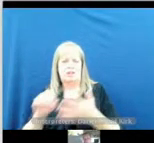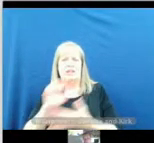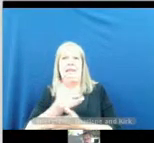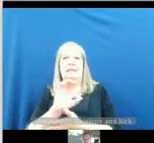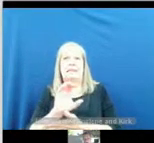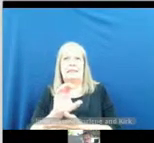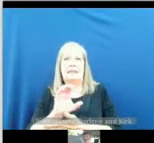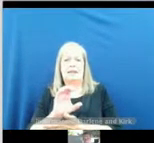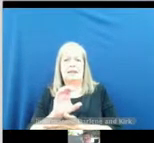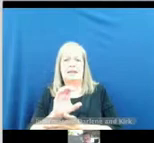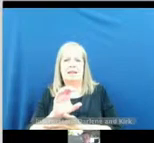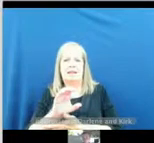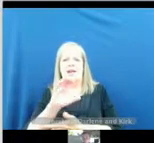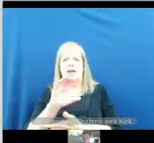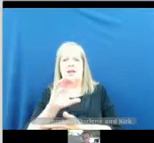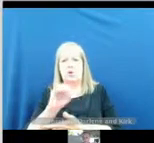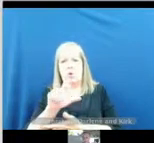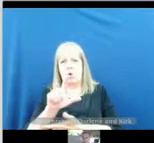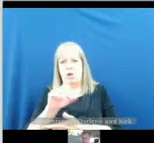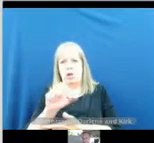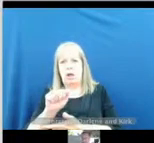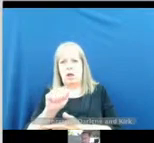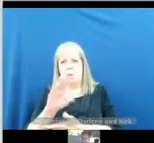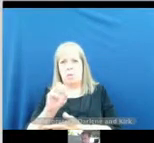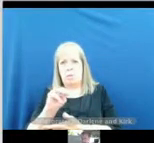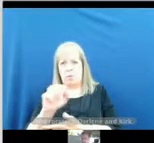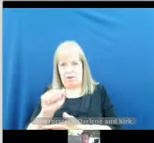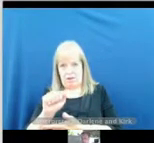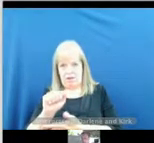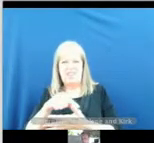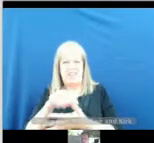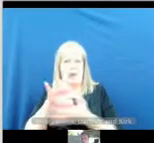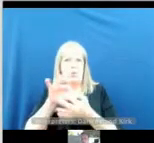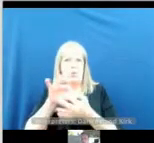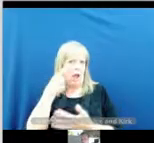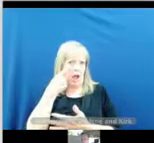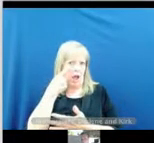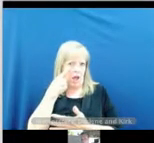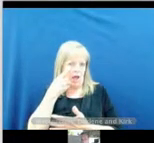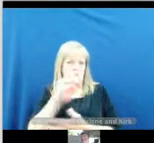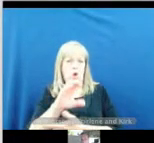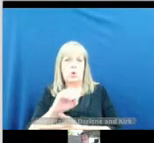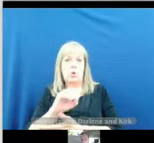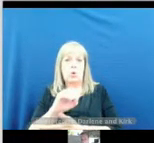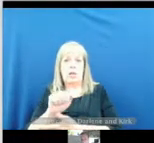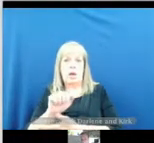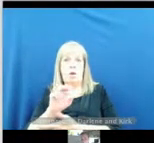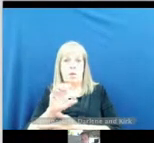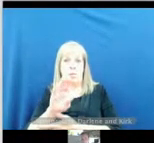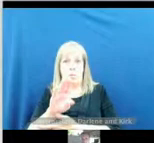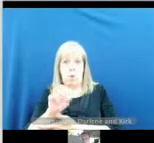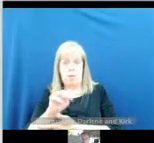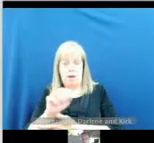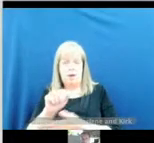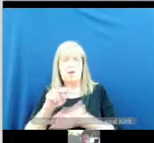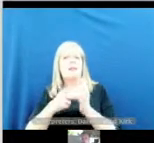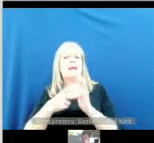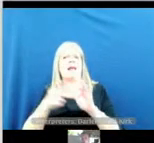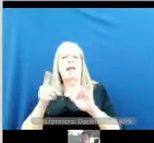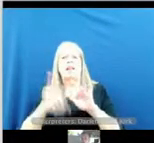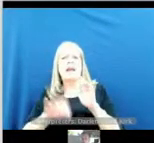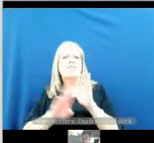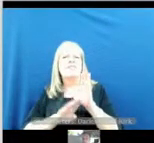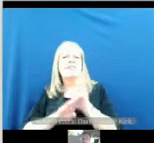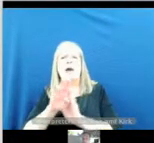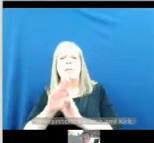for coloboma, that's the piece that relates to the eye. Coloboma means lack of development or sort of a